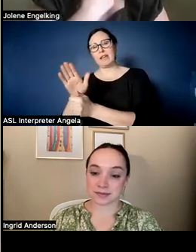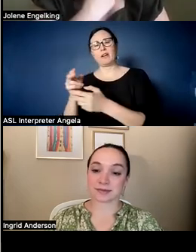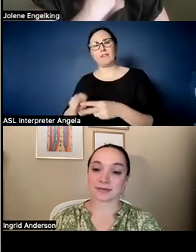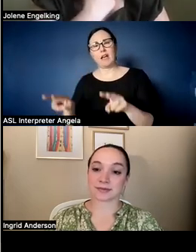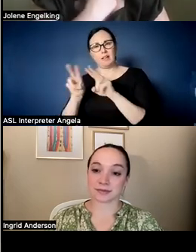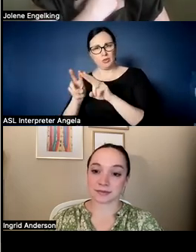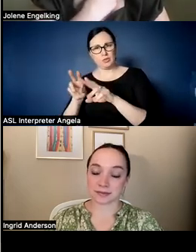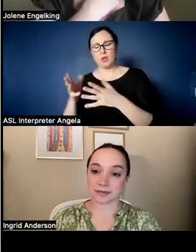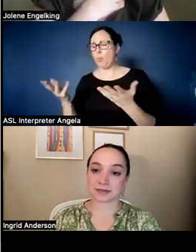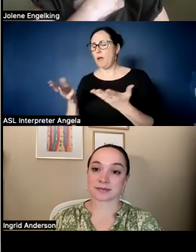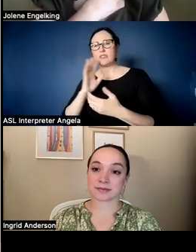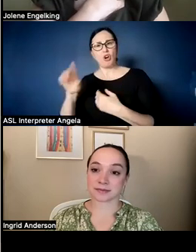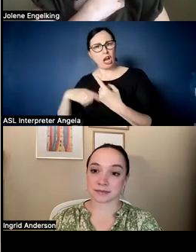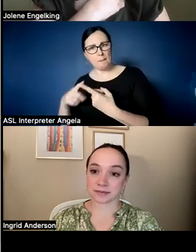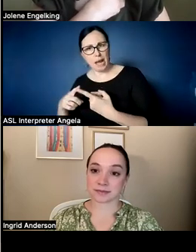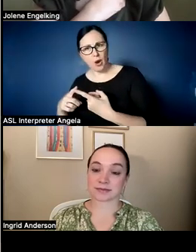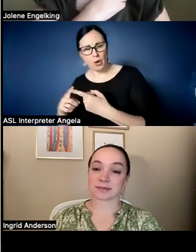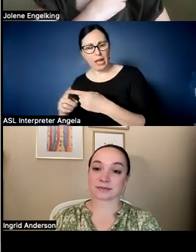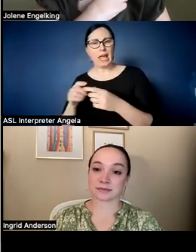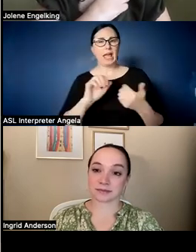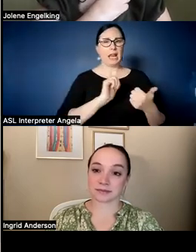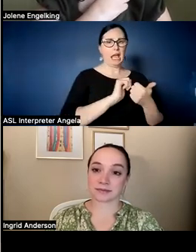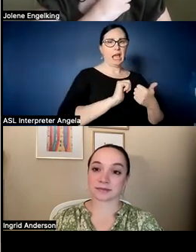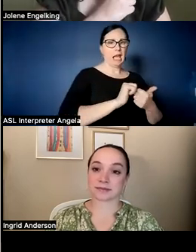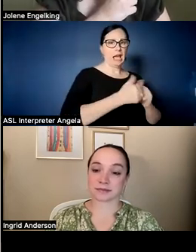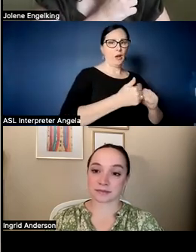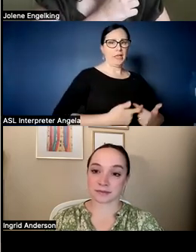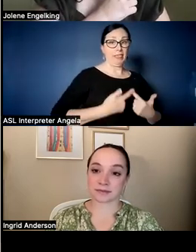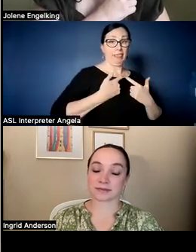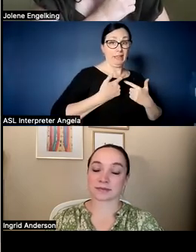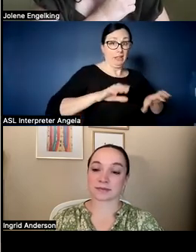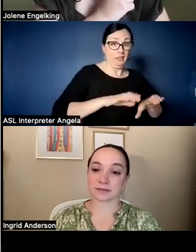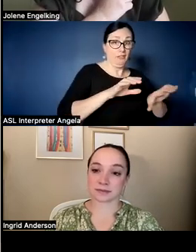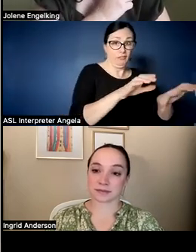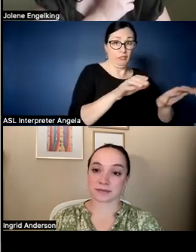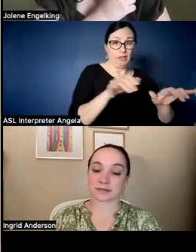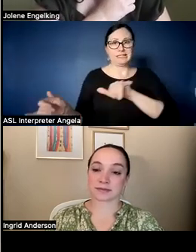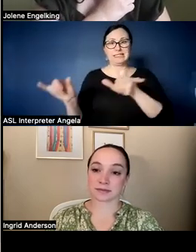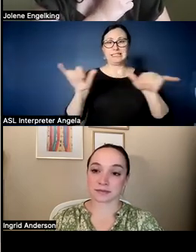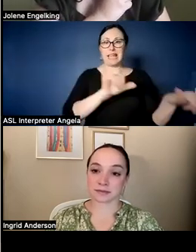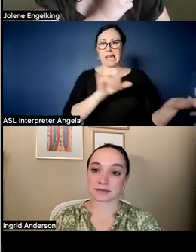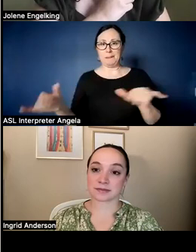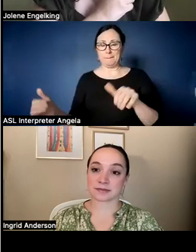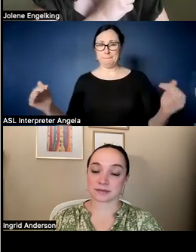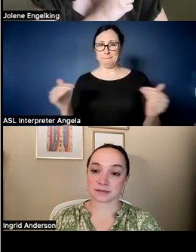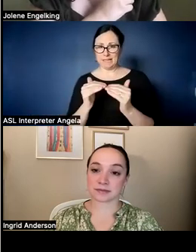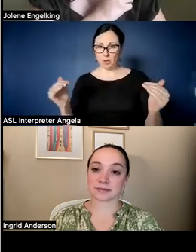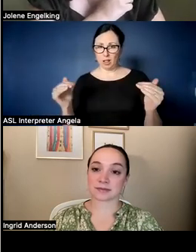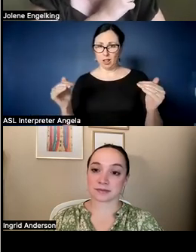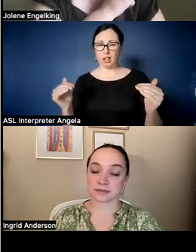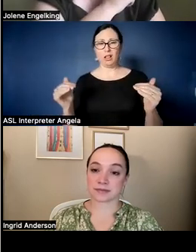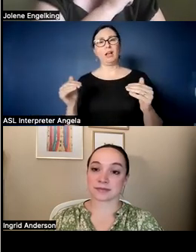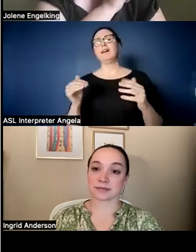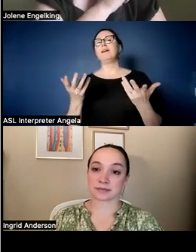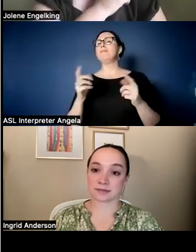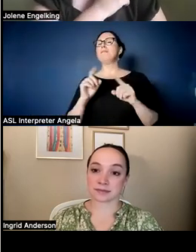right? Which can't always be true. Like how often, and just even to call myself out sometimes, I will talk so much about practicing